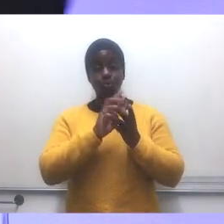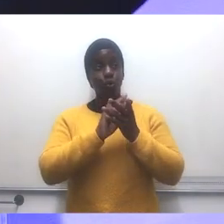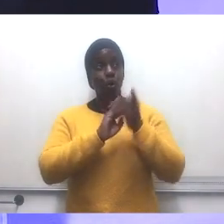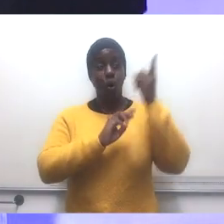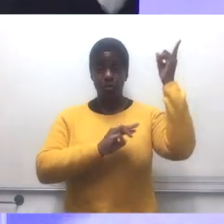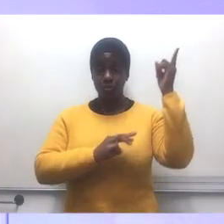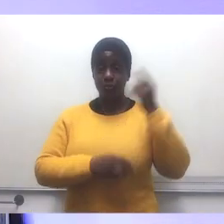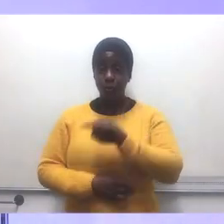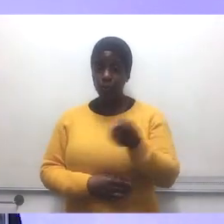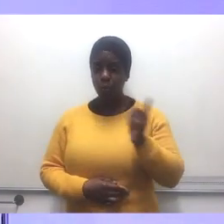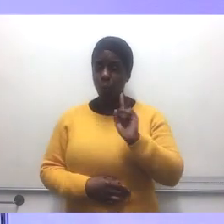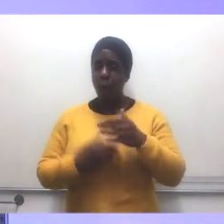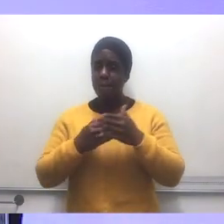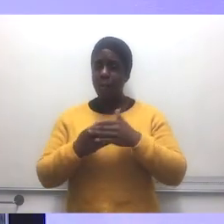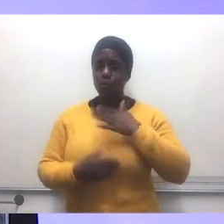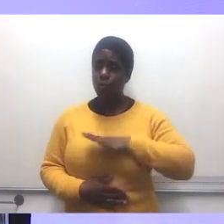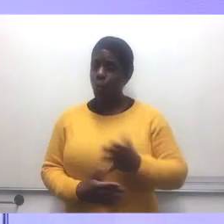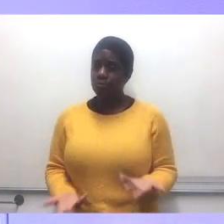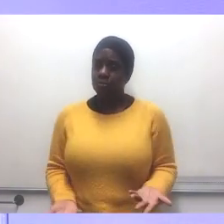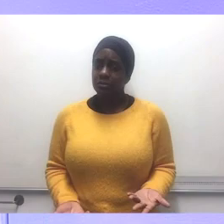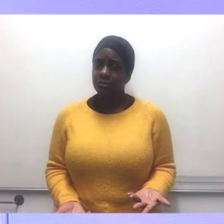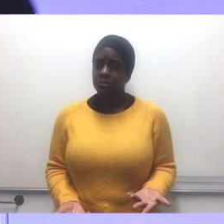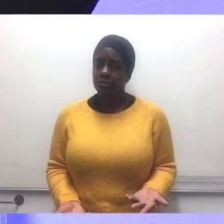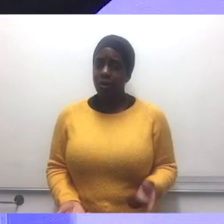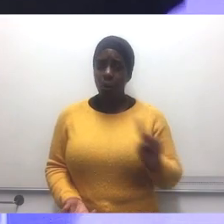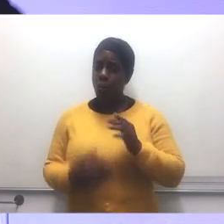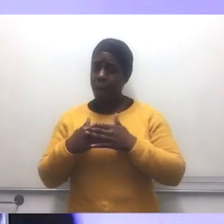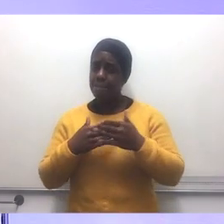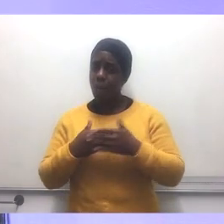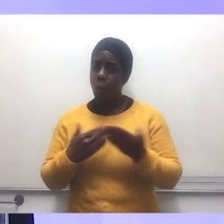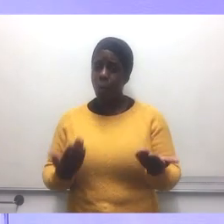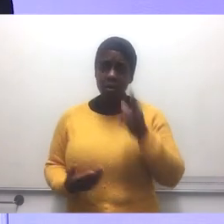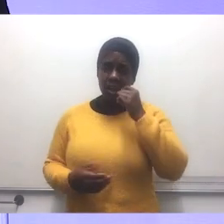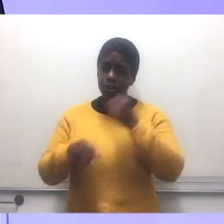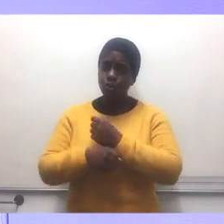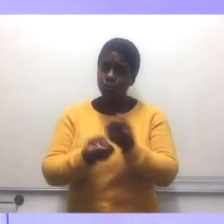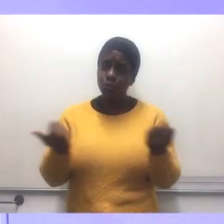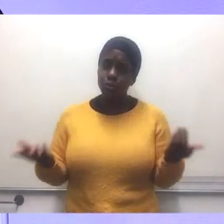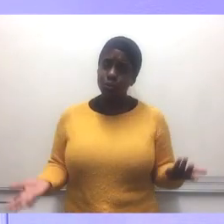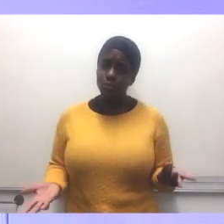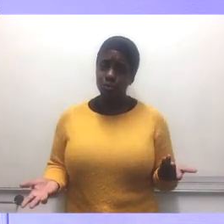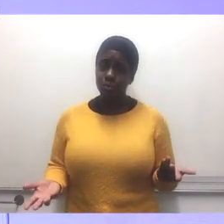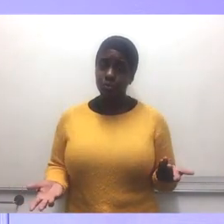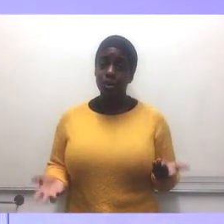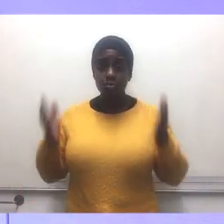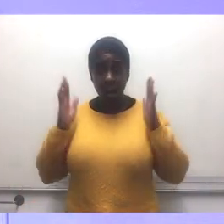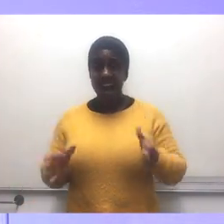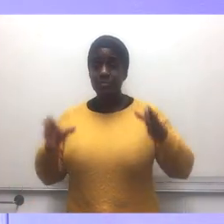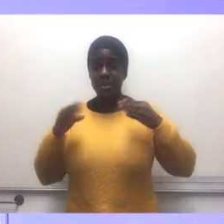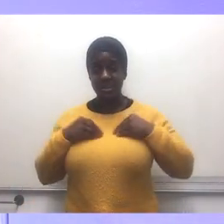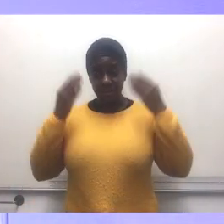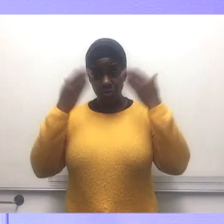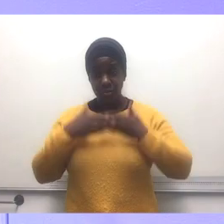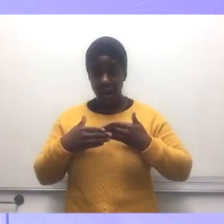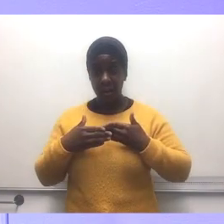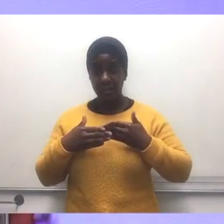What more do you want him to do tonight? What more can he do for you? You got to accept him tonight.